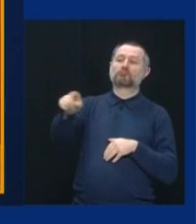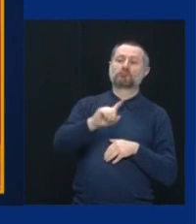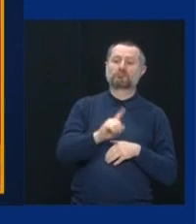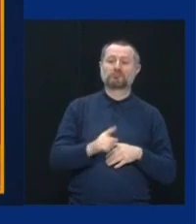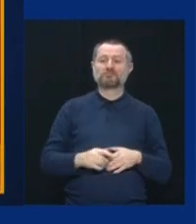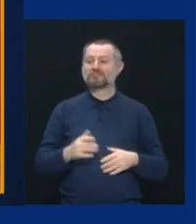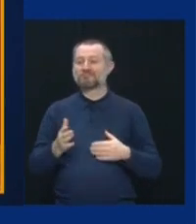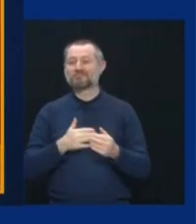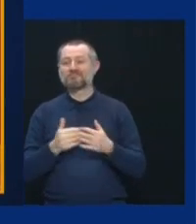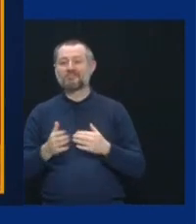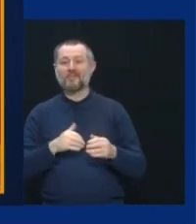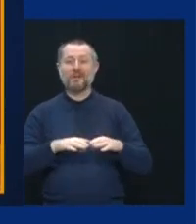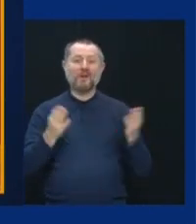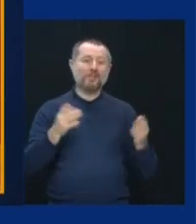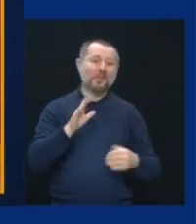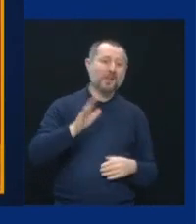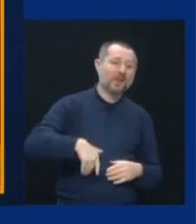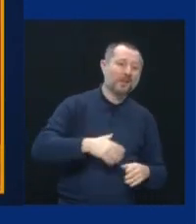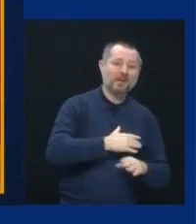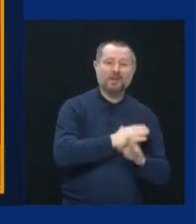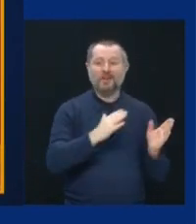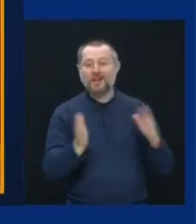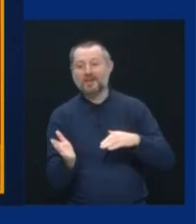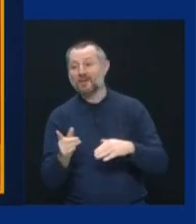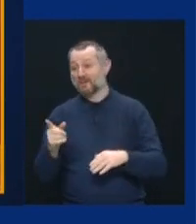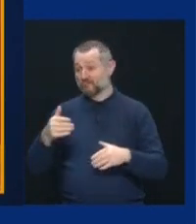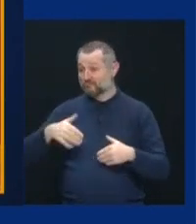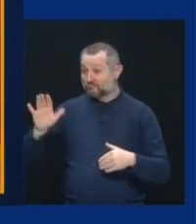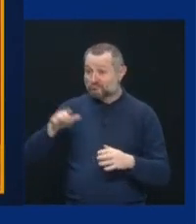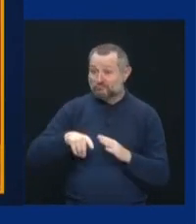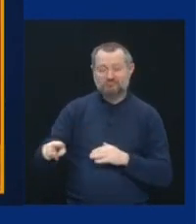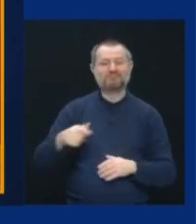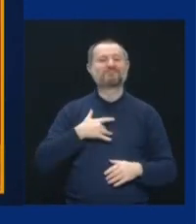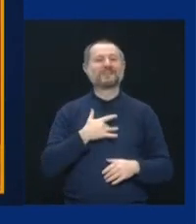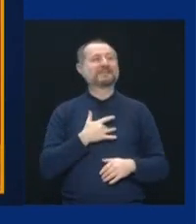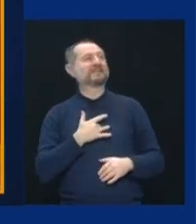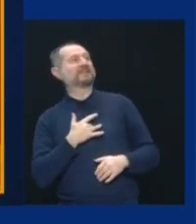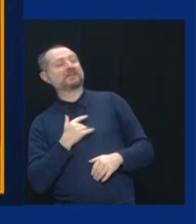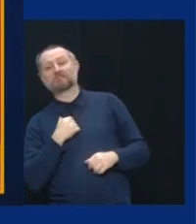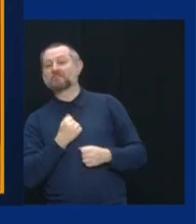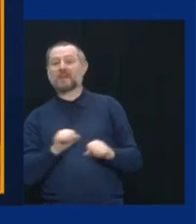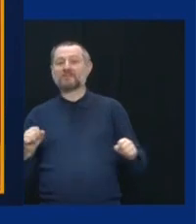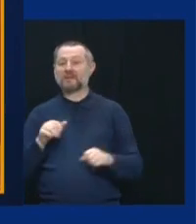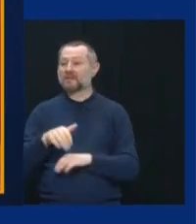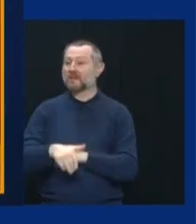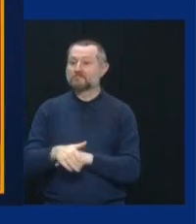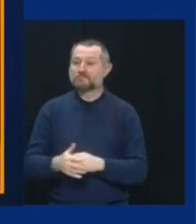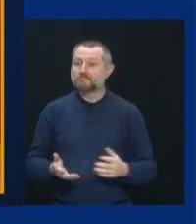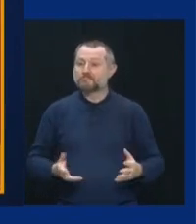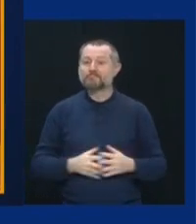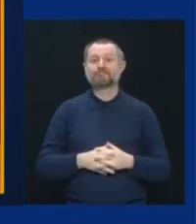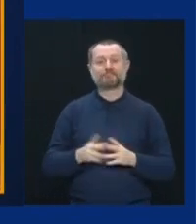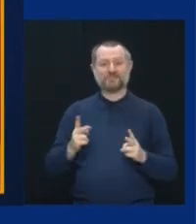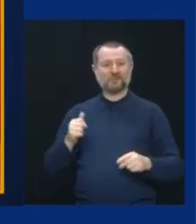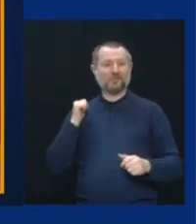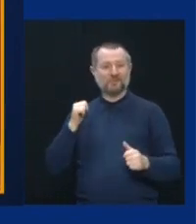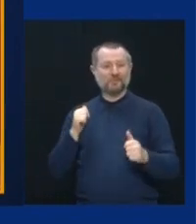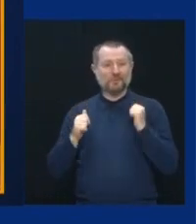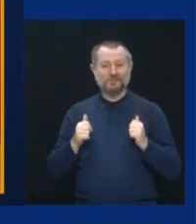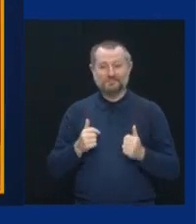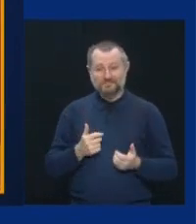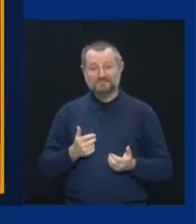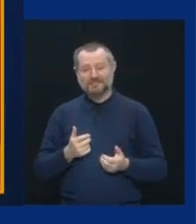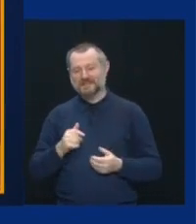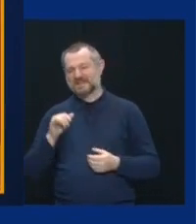with curfew, what we do with occupancy. If you don't feel safe, you're not going to get on the subway and go to the restaurant. So that